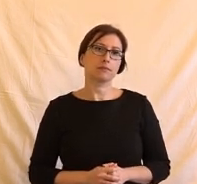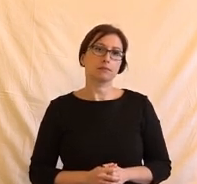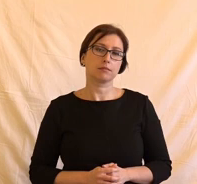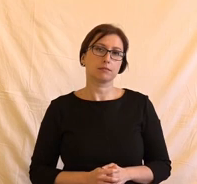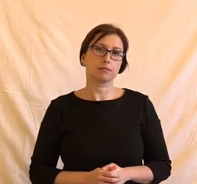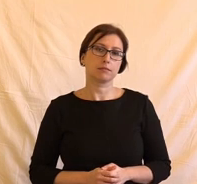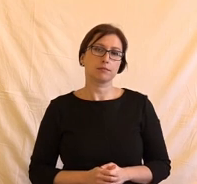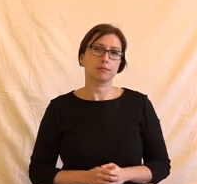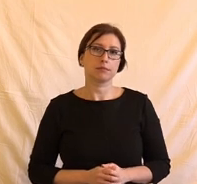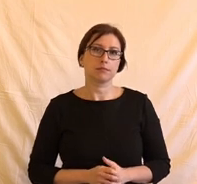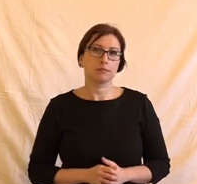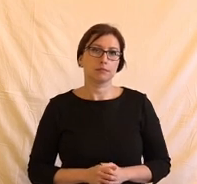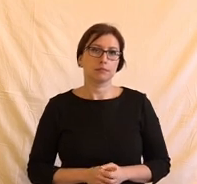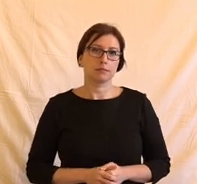or